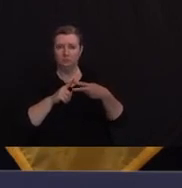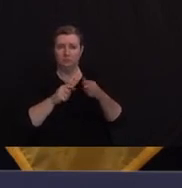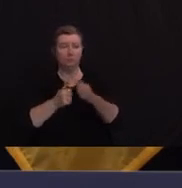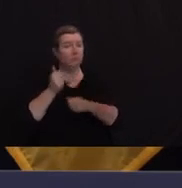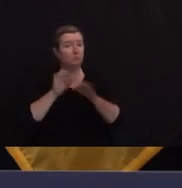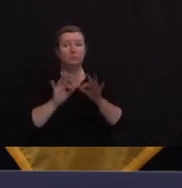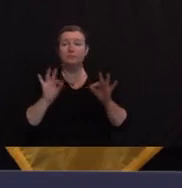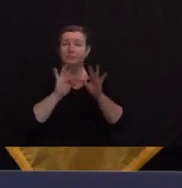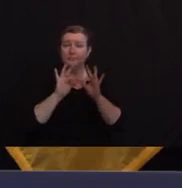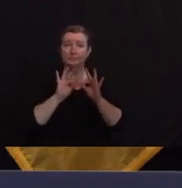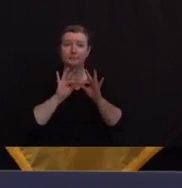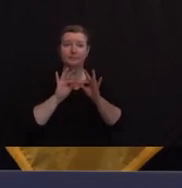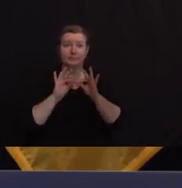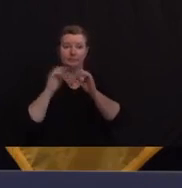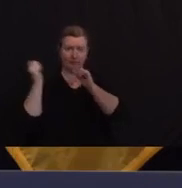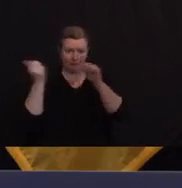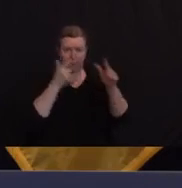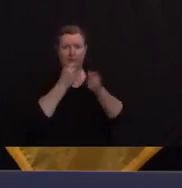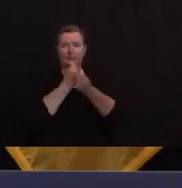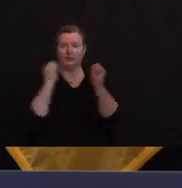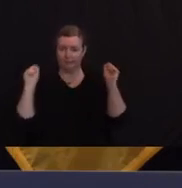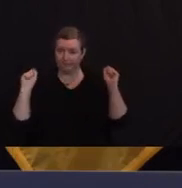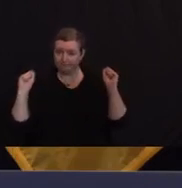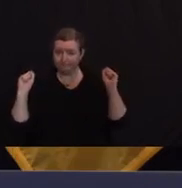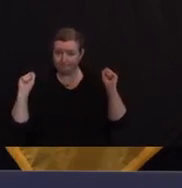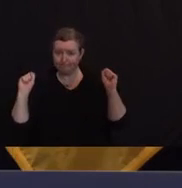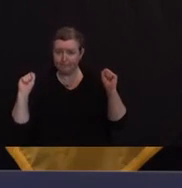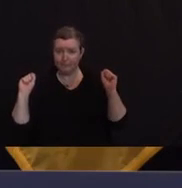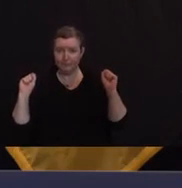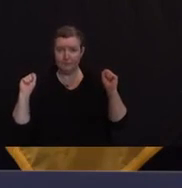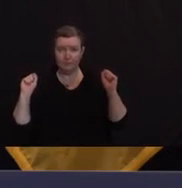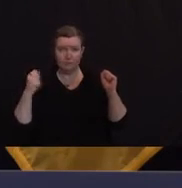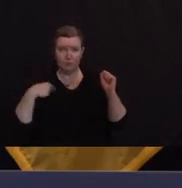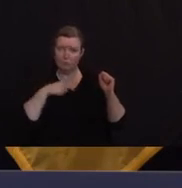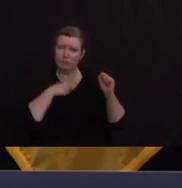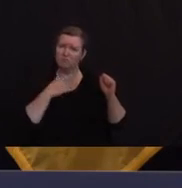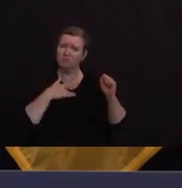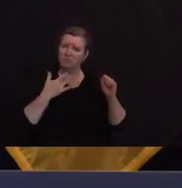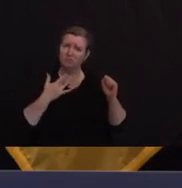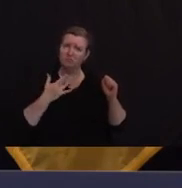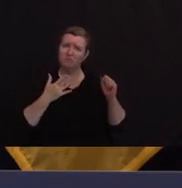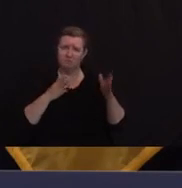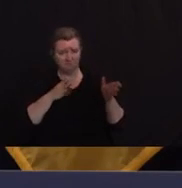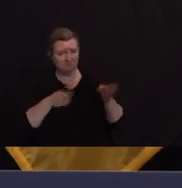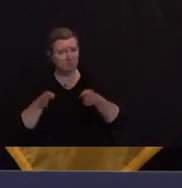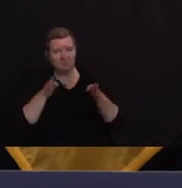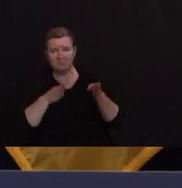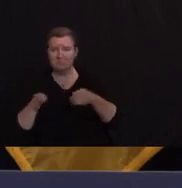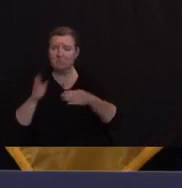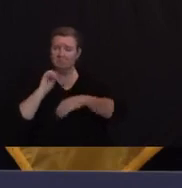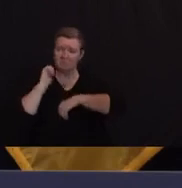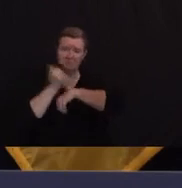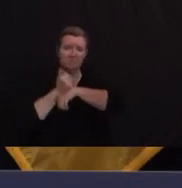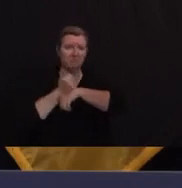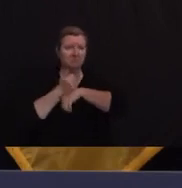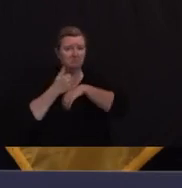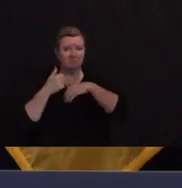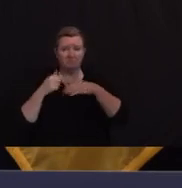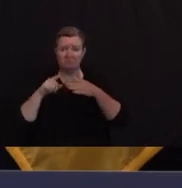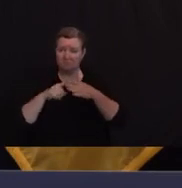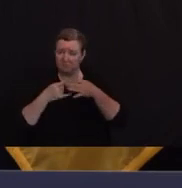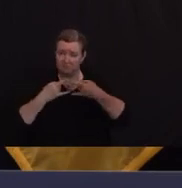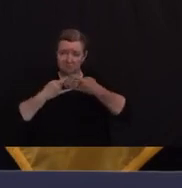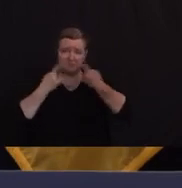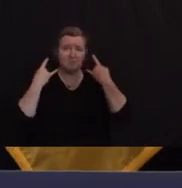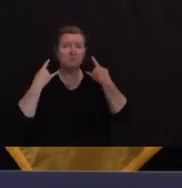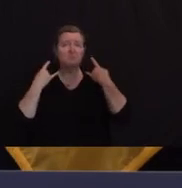And we believe that the package that we've put in place, which is everybody masked, and by the way, I hope that's not forever and always,